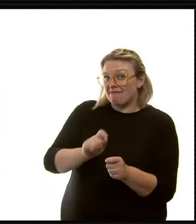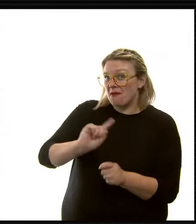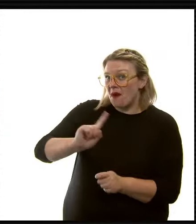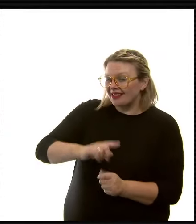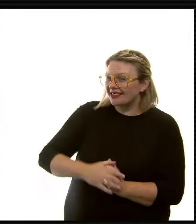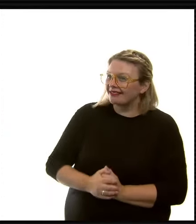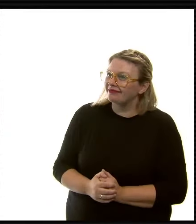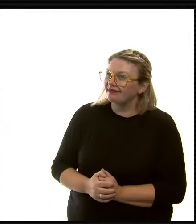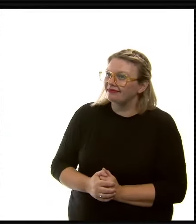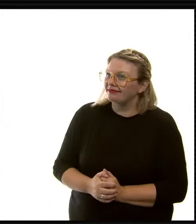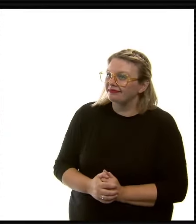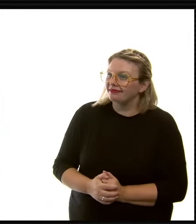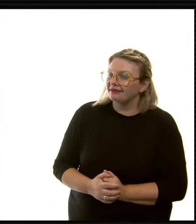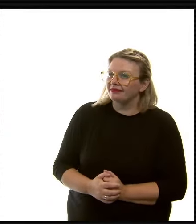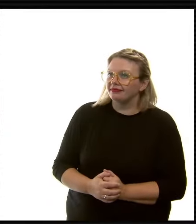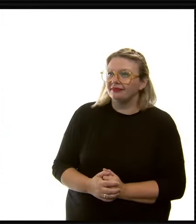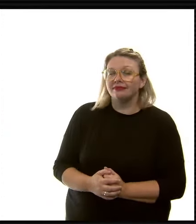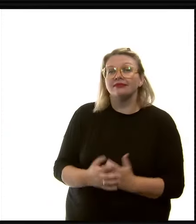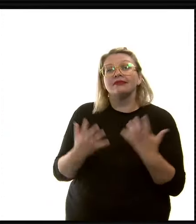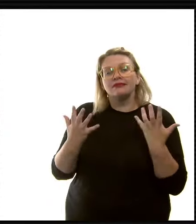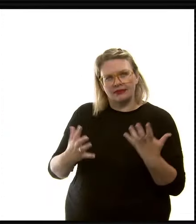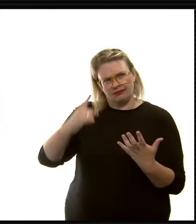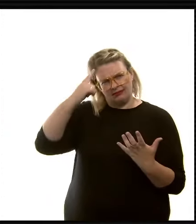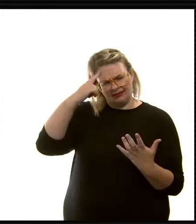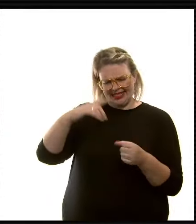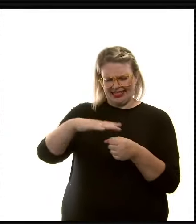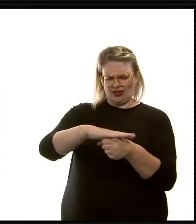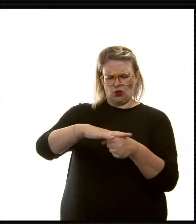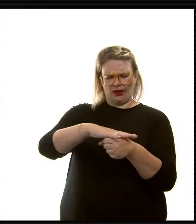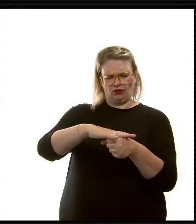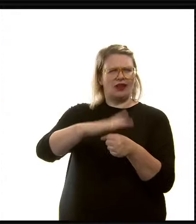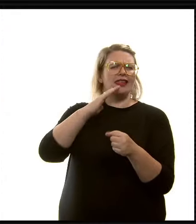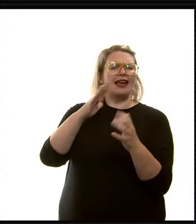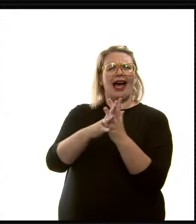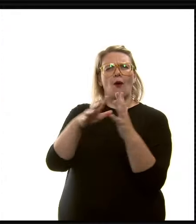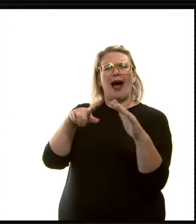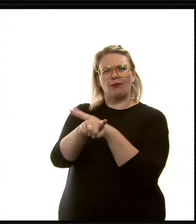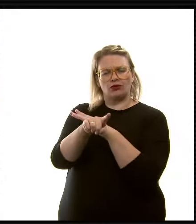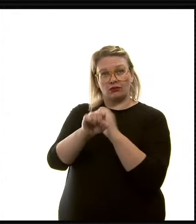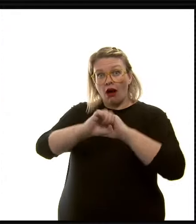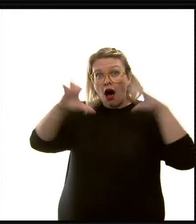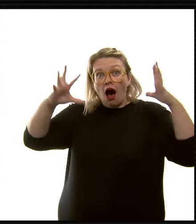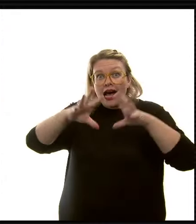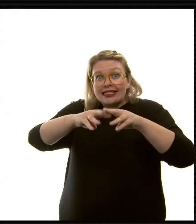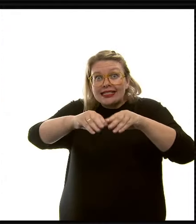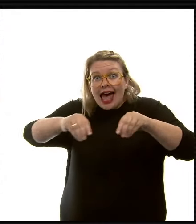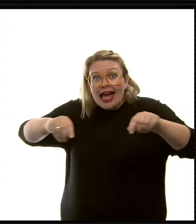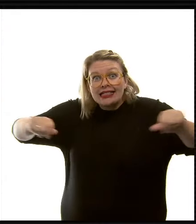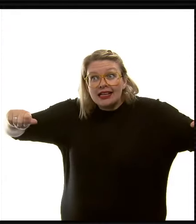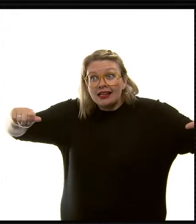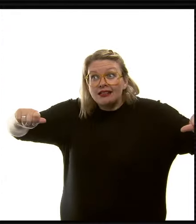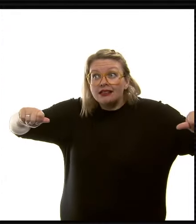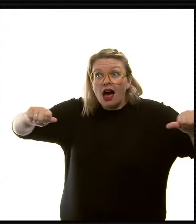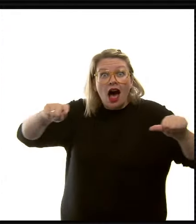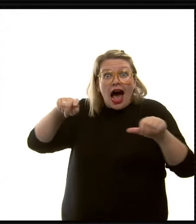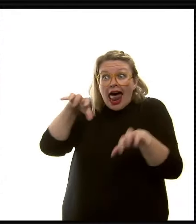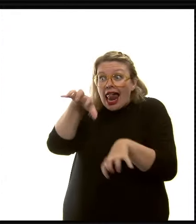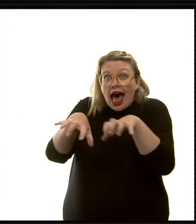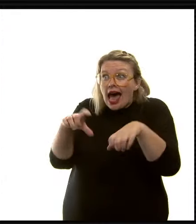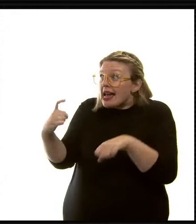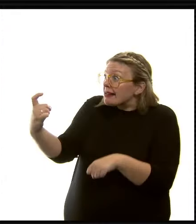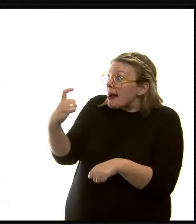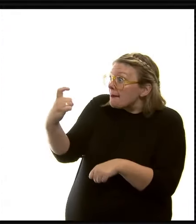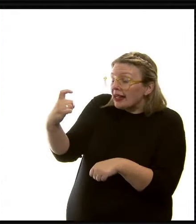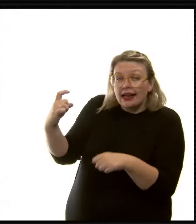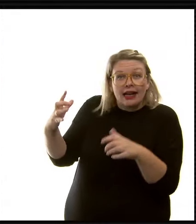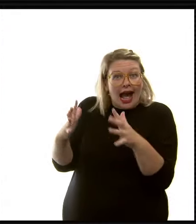going to put you in a situation that you have to build your way out of. So imagine you're in a desert and then there's lions coming and it's chasing you. How are you going to